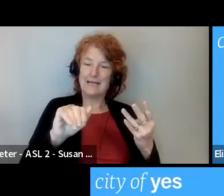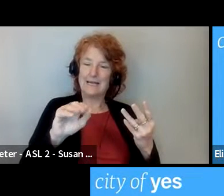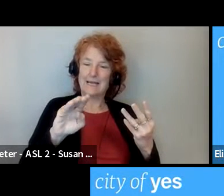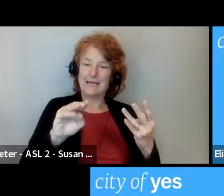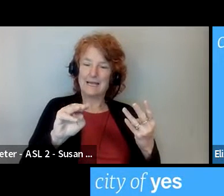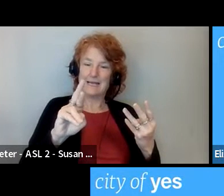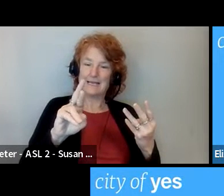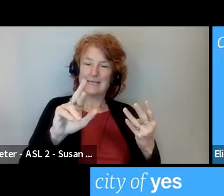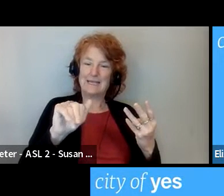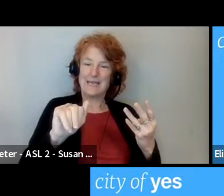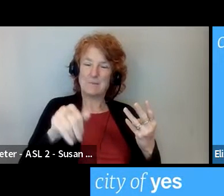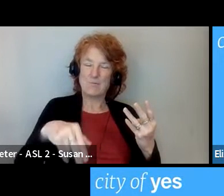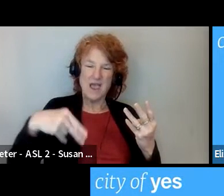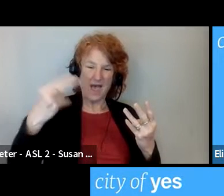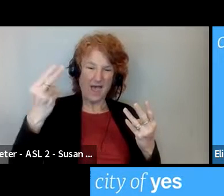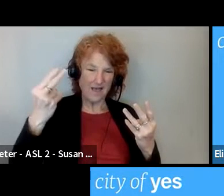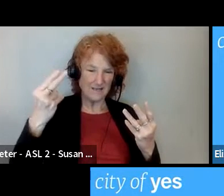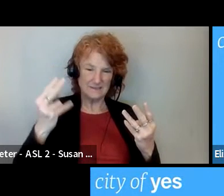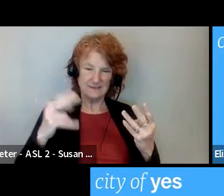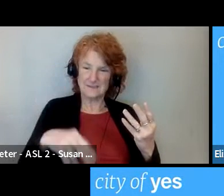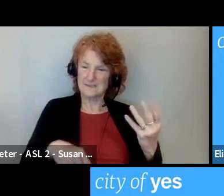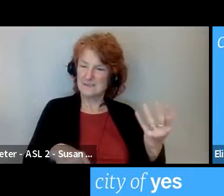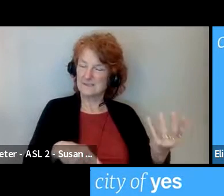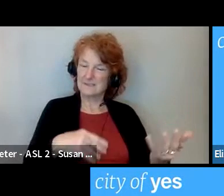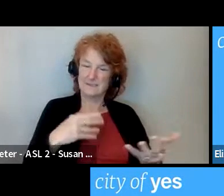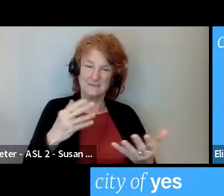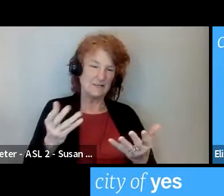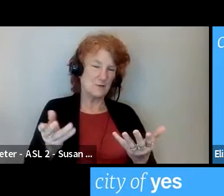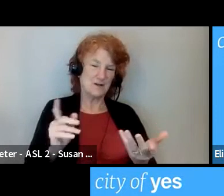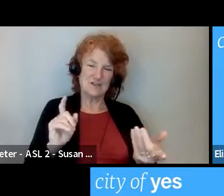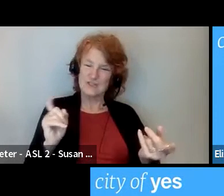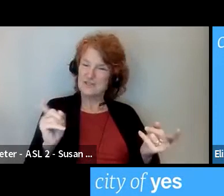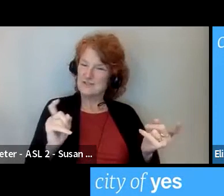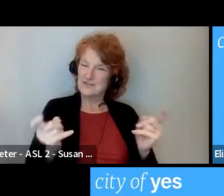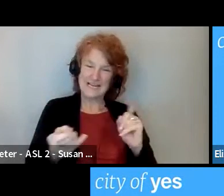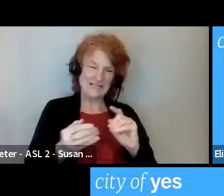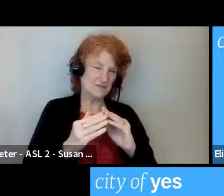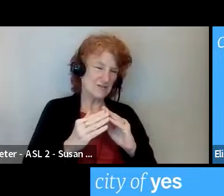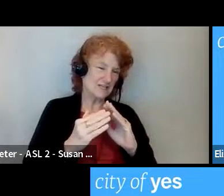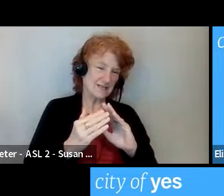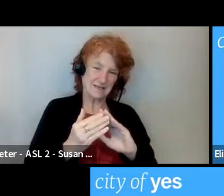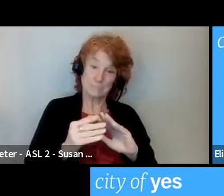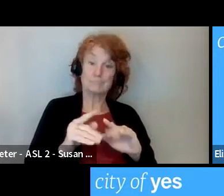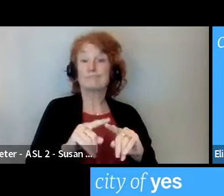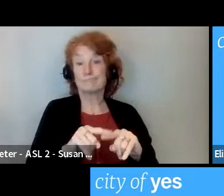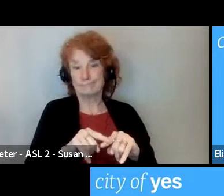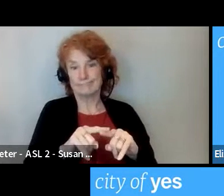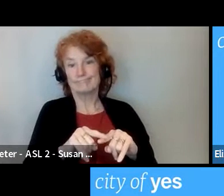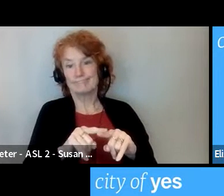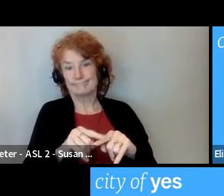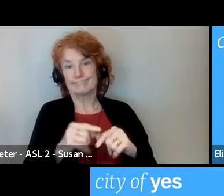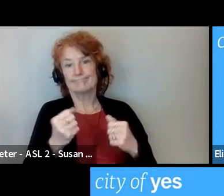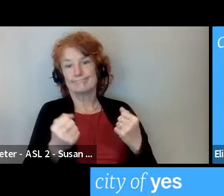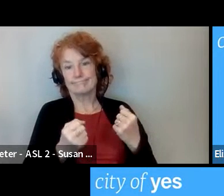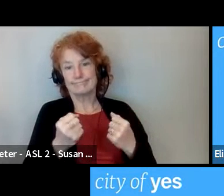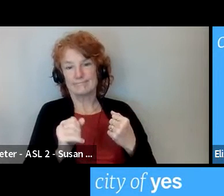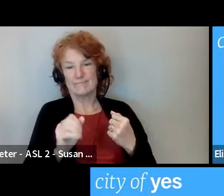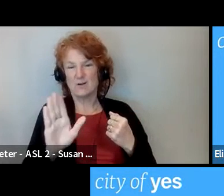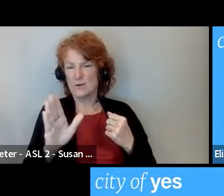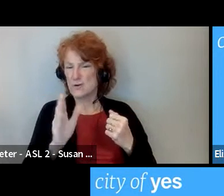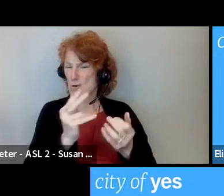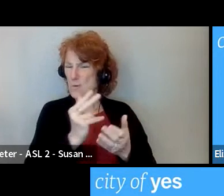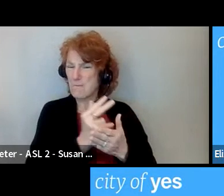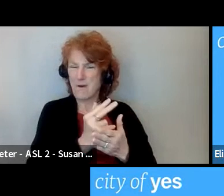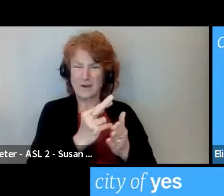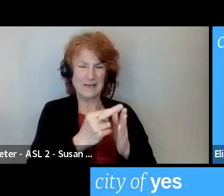the community beyond what it has a capacity. We depend upon our cars. Your parking rules cannot work